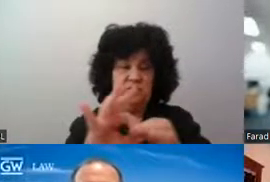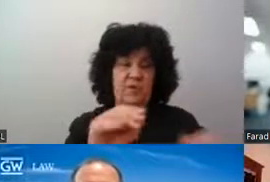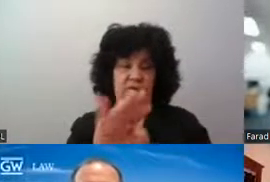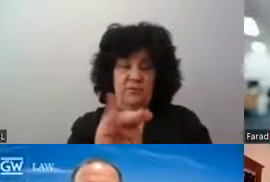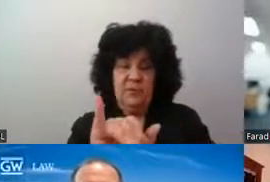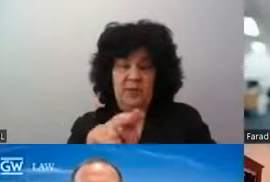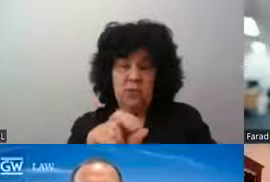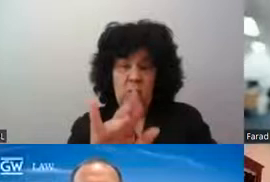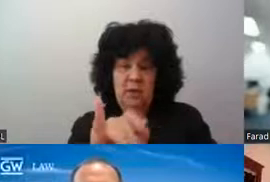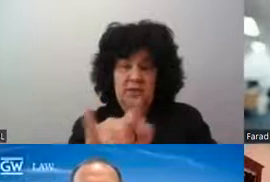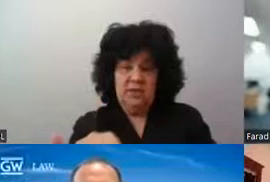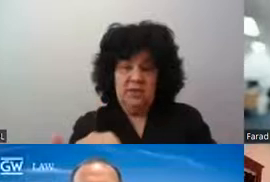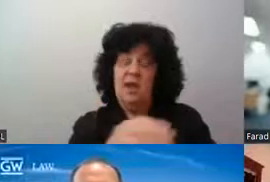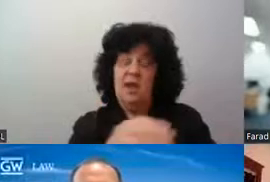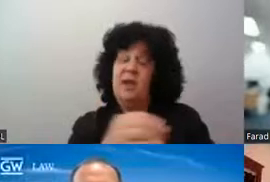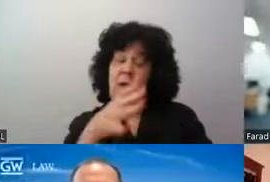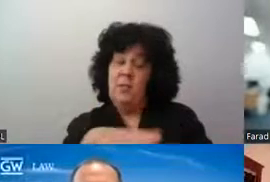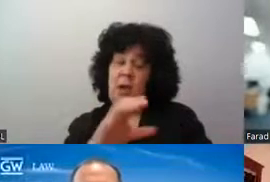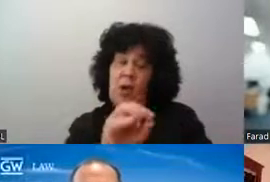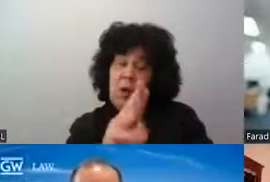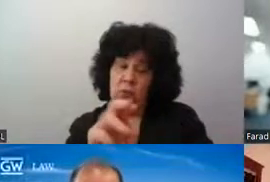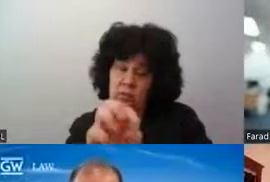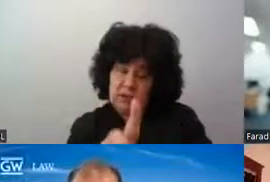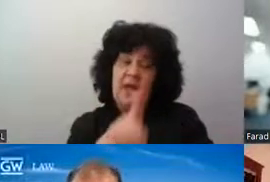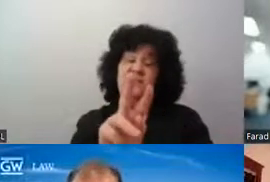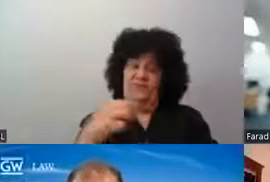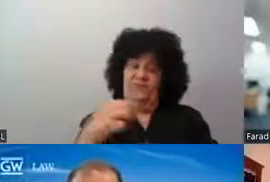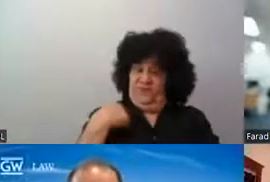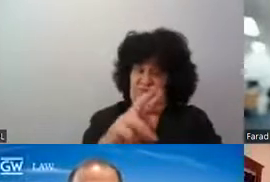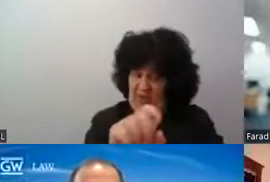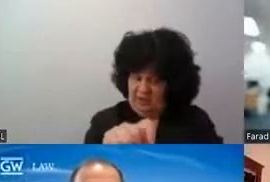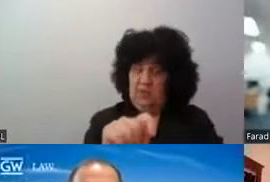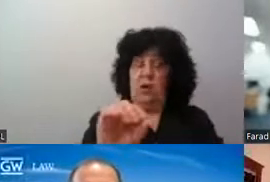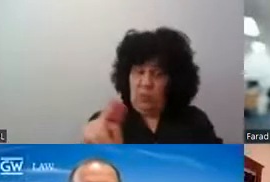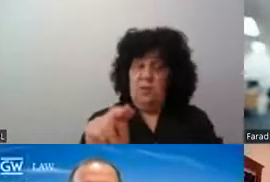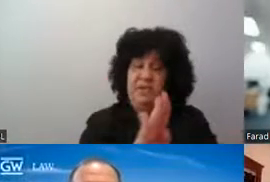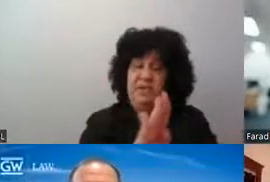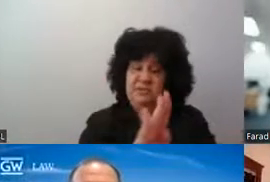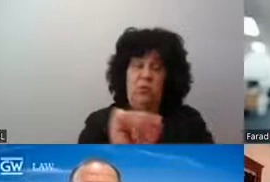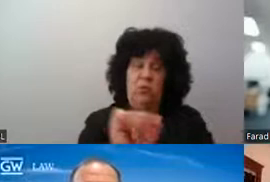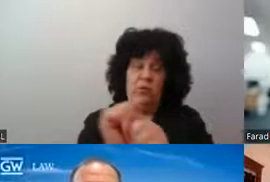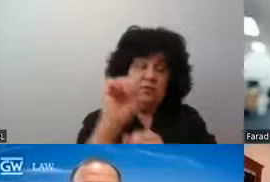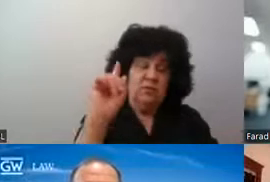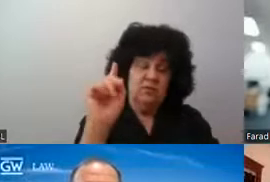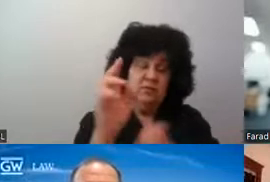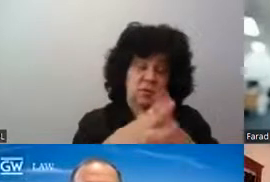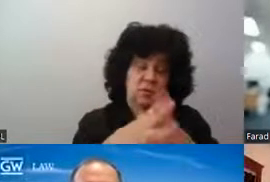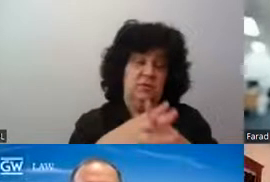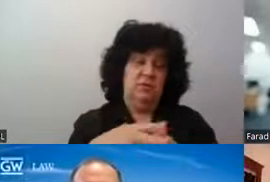businesses and women-owned businesses and veteran-owned businesses, working with the U.S. Department of Commerce, work with the U.S. Department of